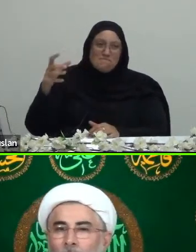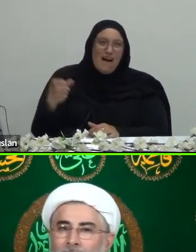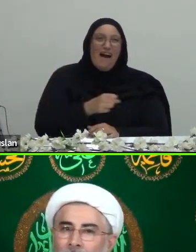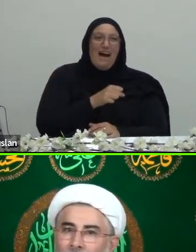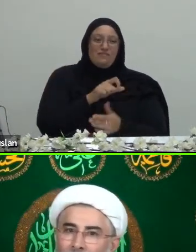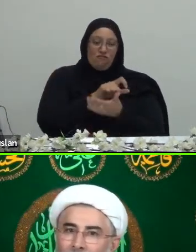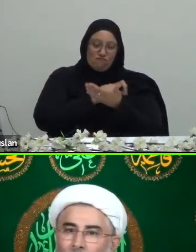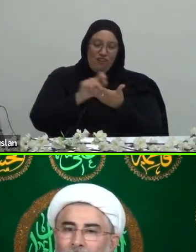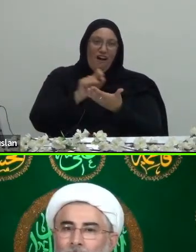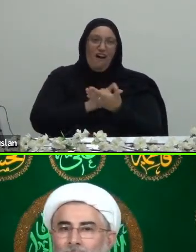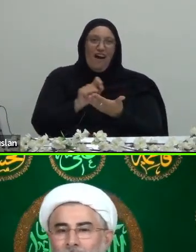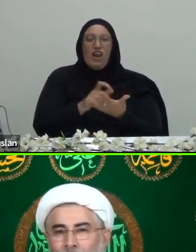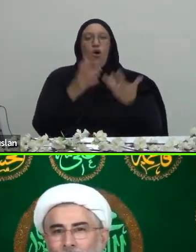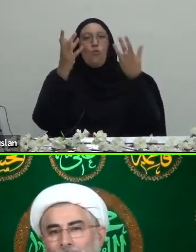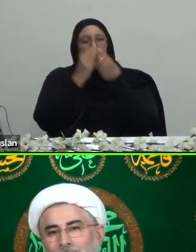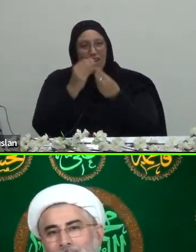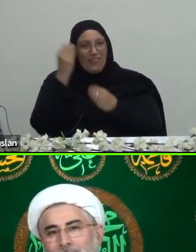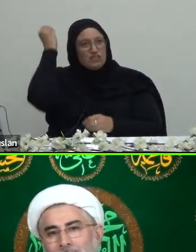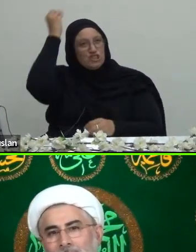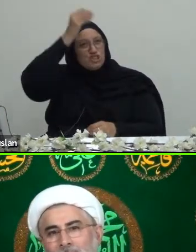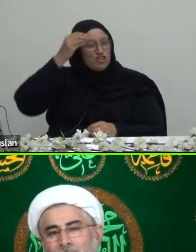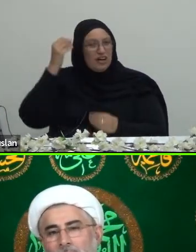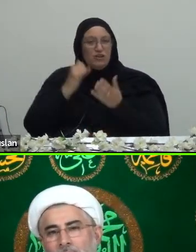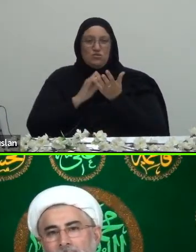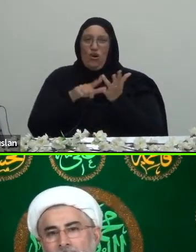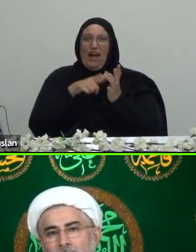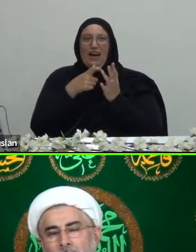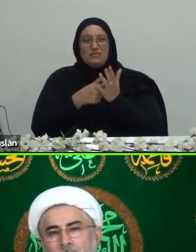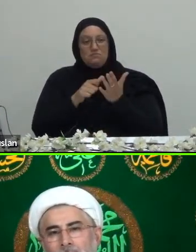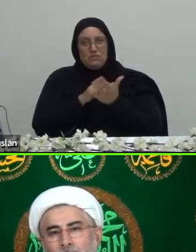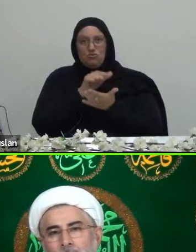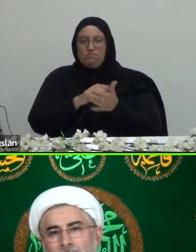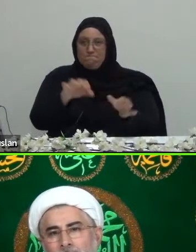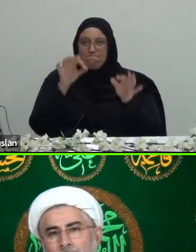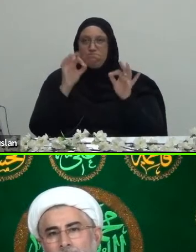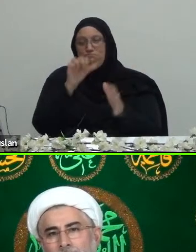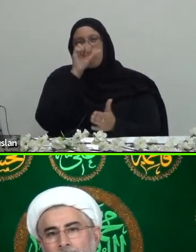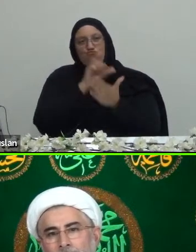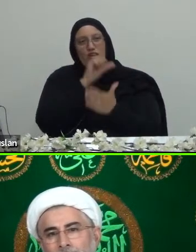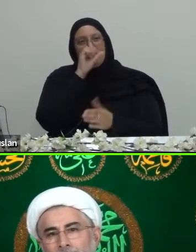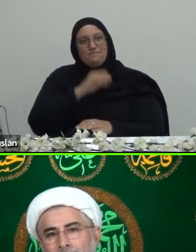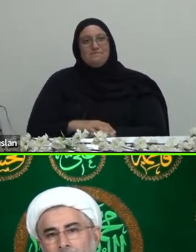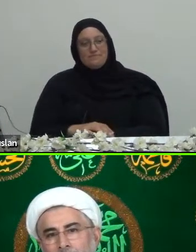direct you what is the right way to go about it, whether financial or otherwise.